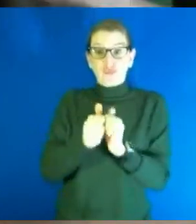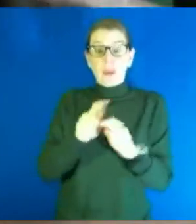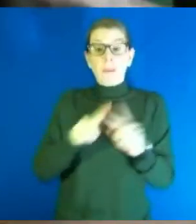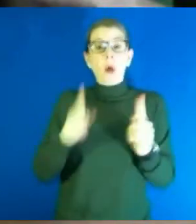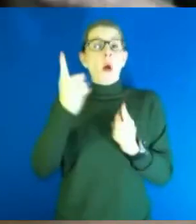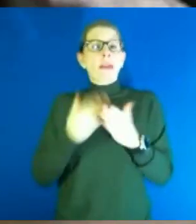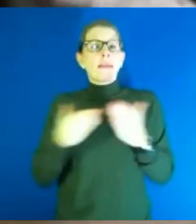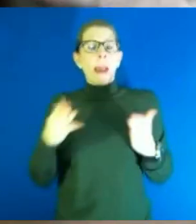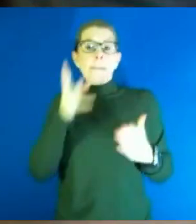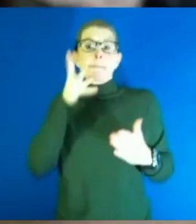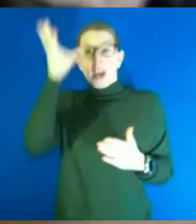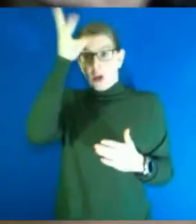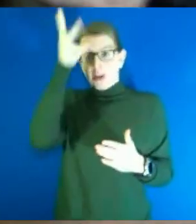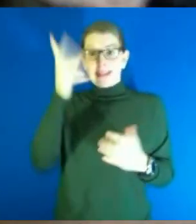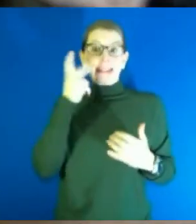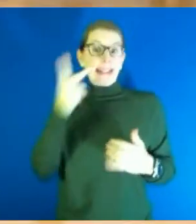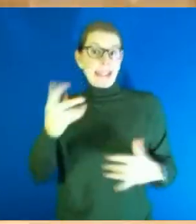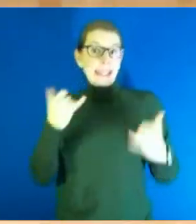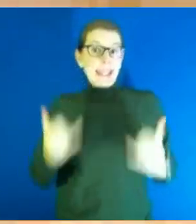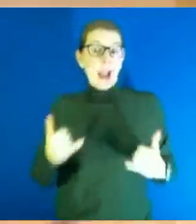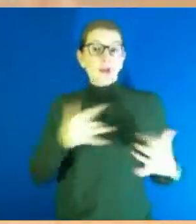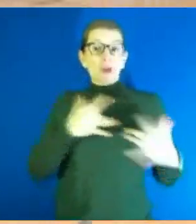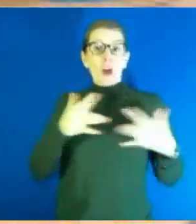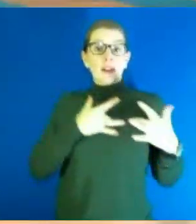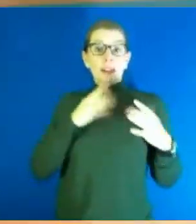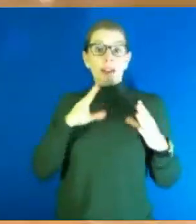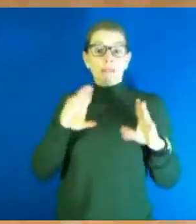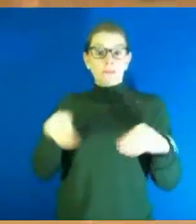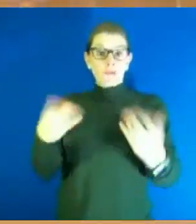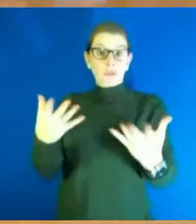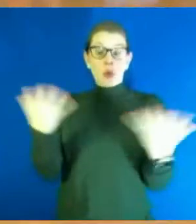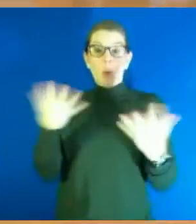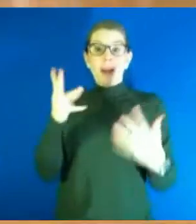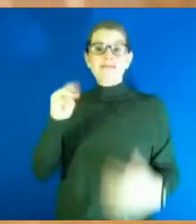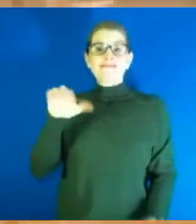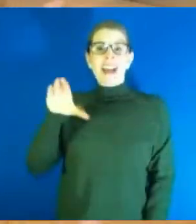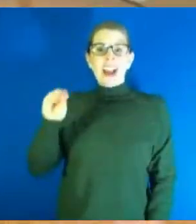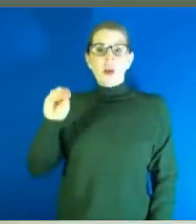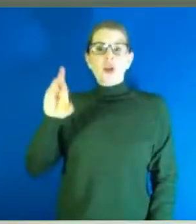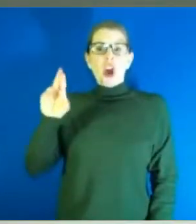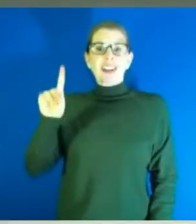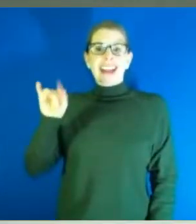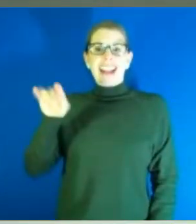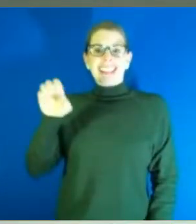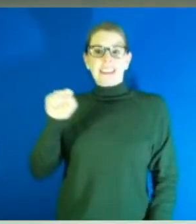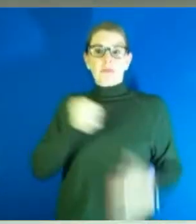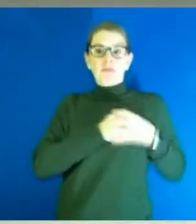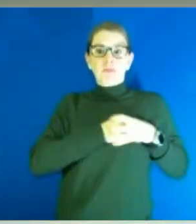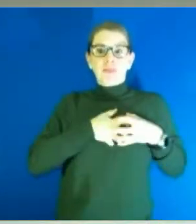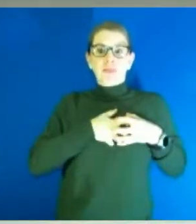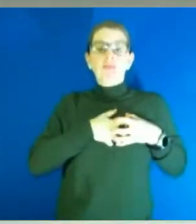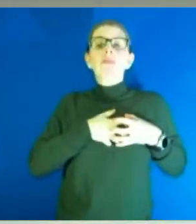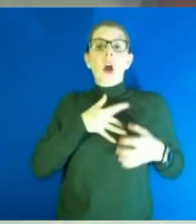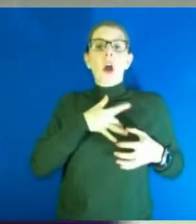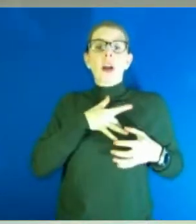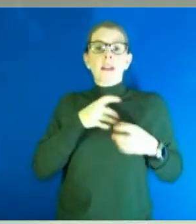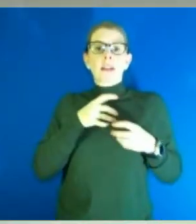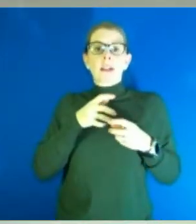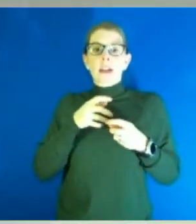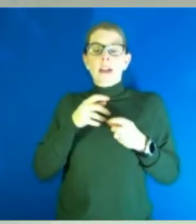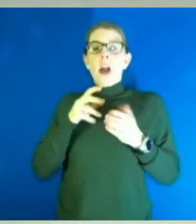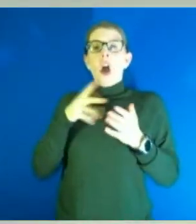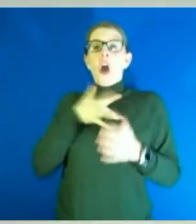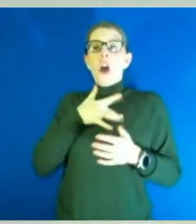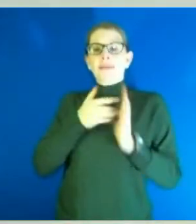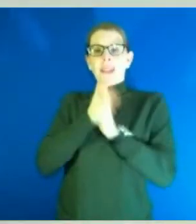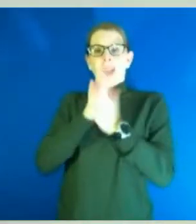parents are now seeing that's causing some big concern, and that's something we have talked about, myocarditis. It's inflammation that doctors say can weaken the heart. We're going to